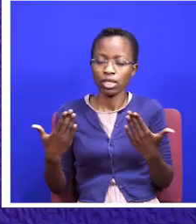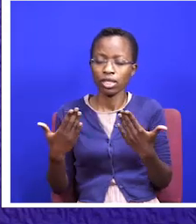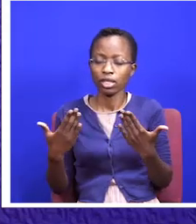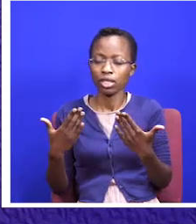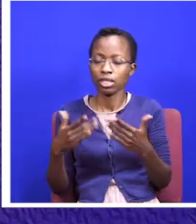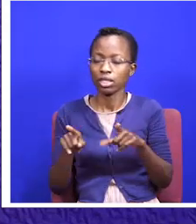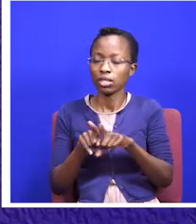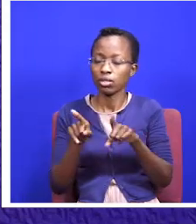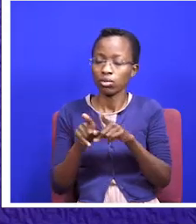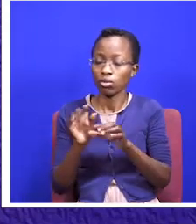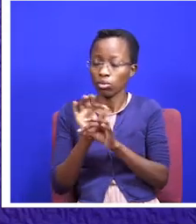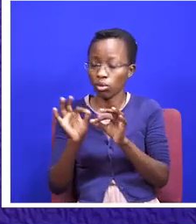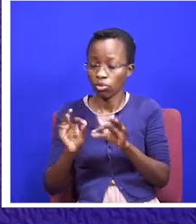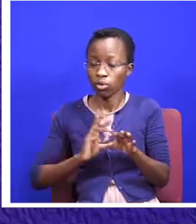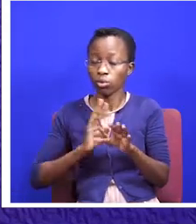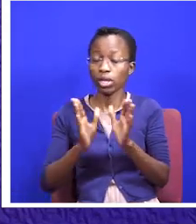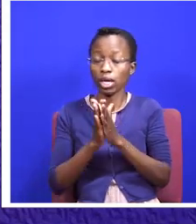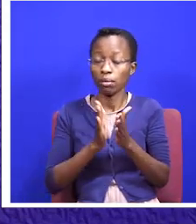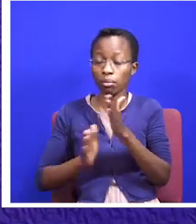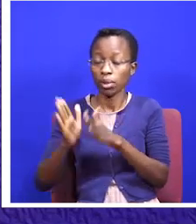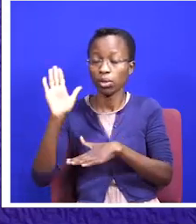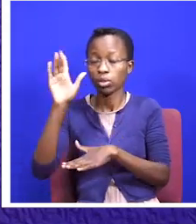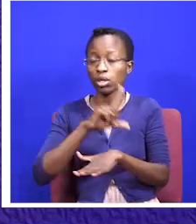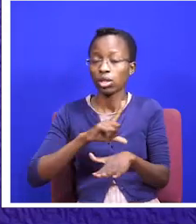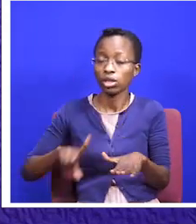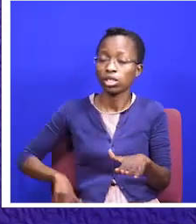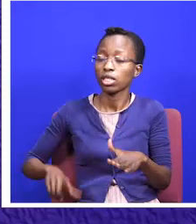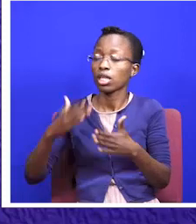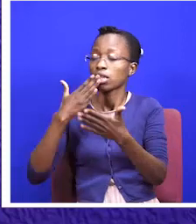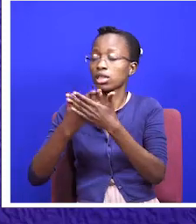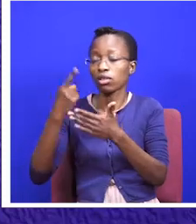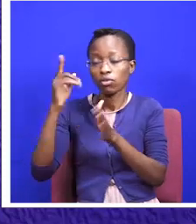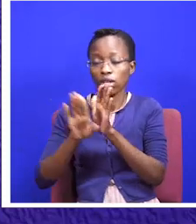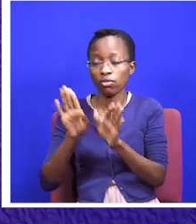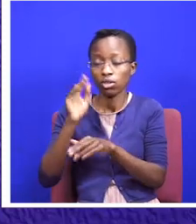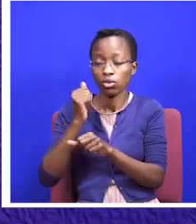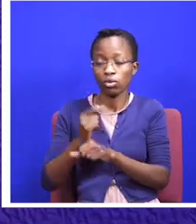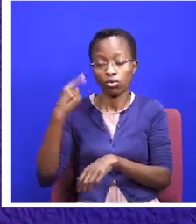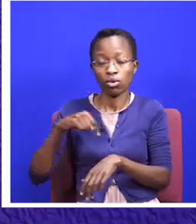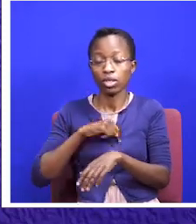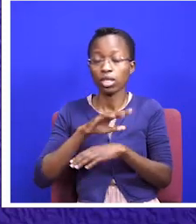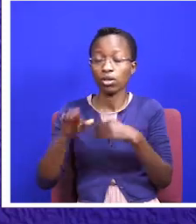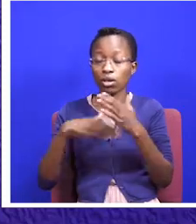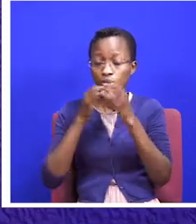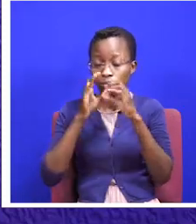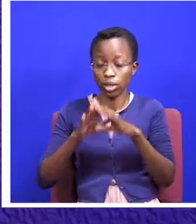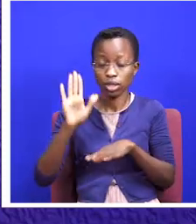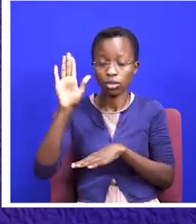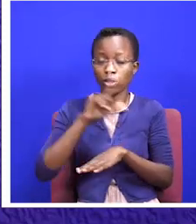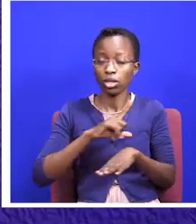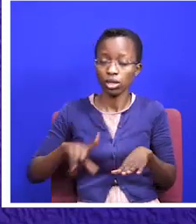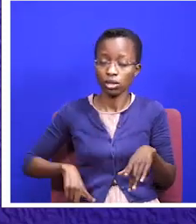things according to your perfect will and plan. Thank you, Abba Father, for all you do for us and for all